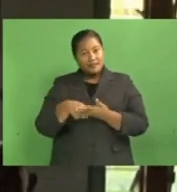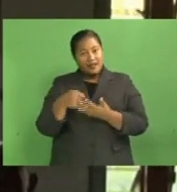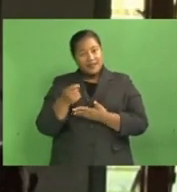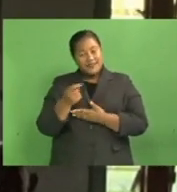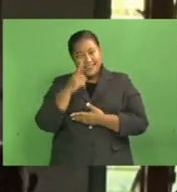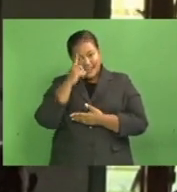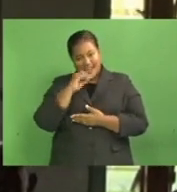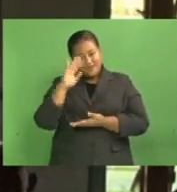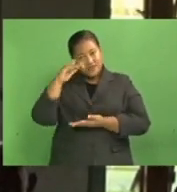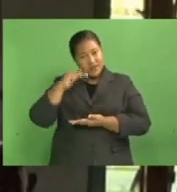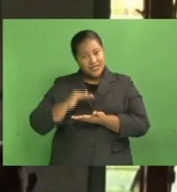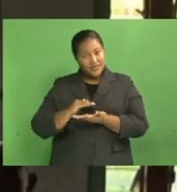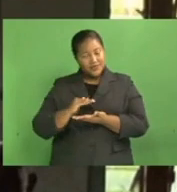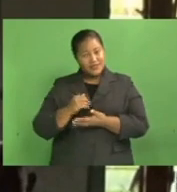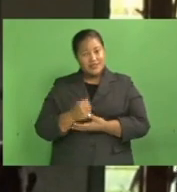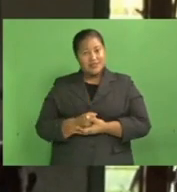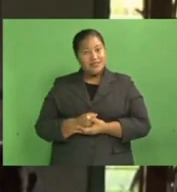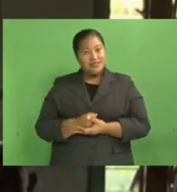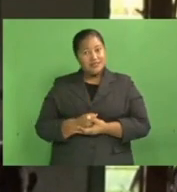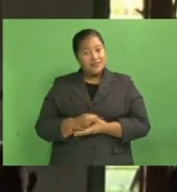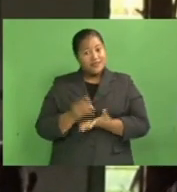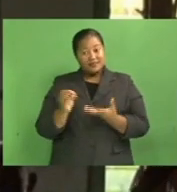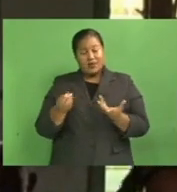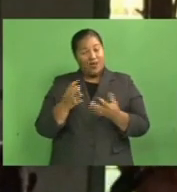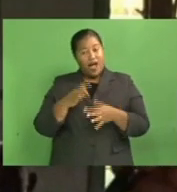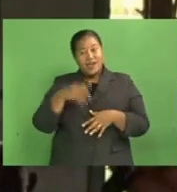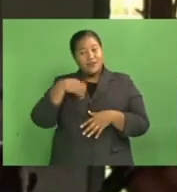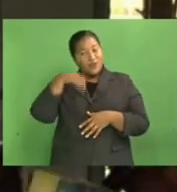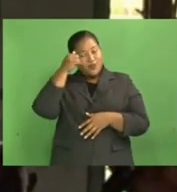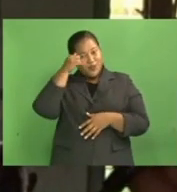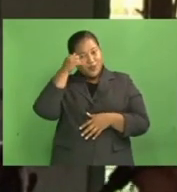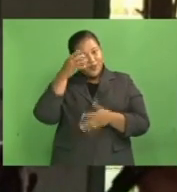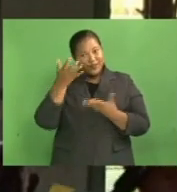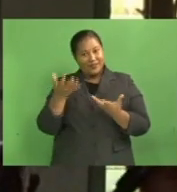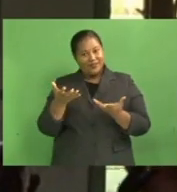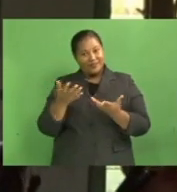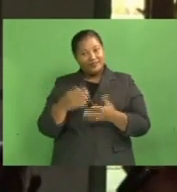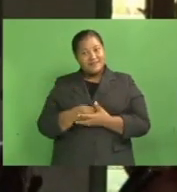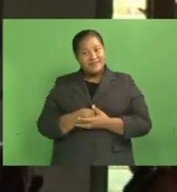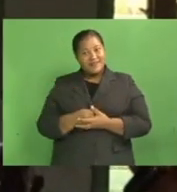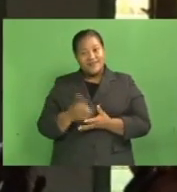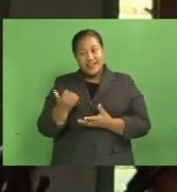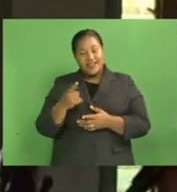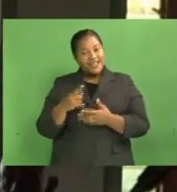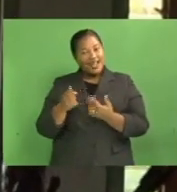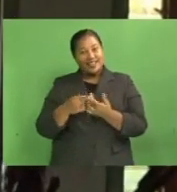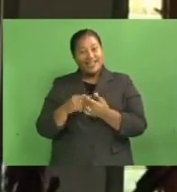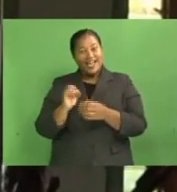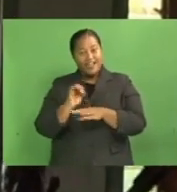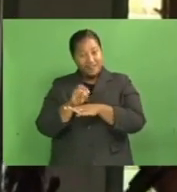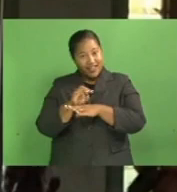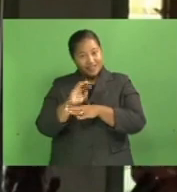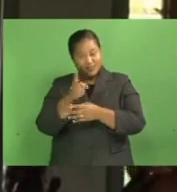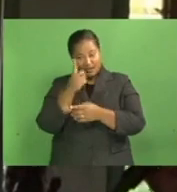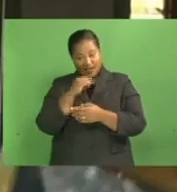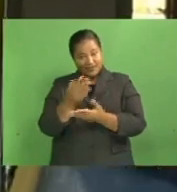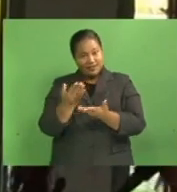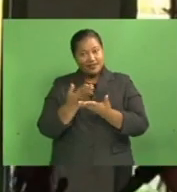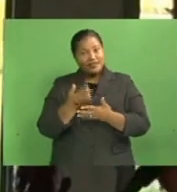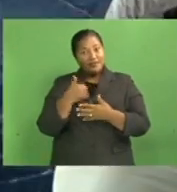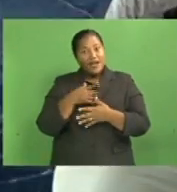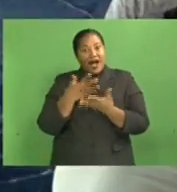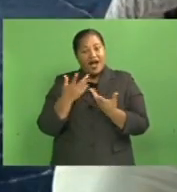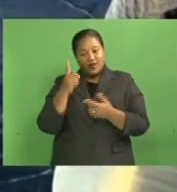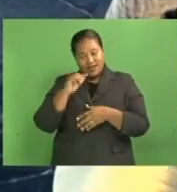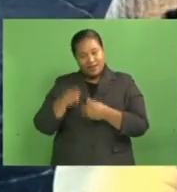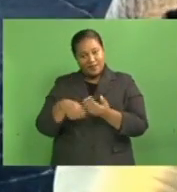bit so that I can also buy some machinery for my farm to increase the production of my